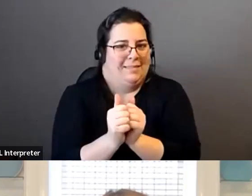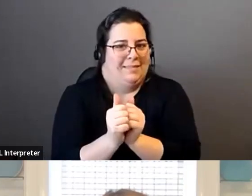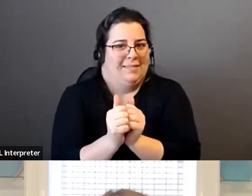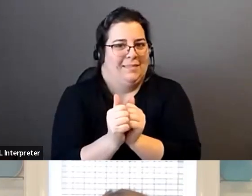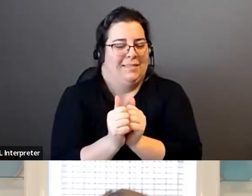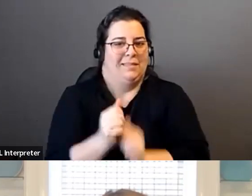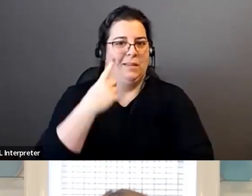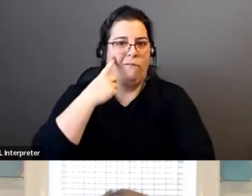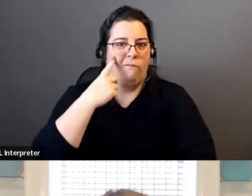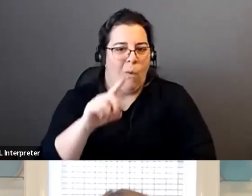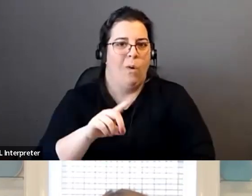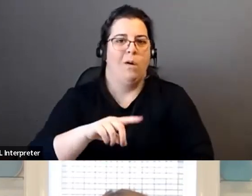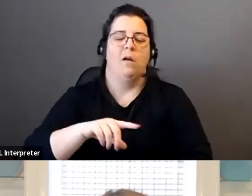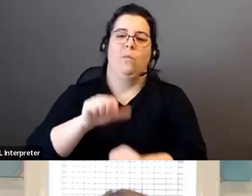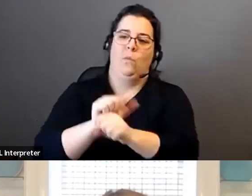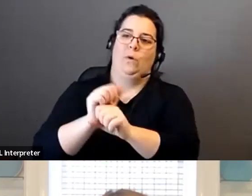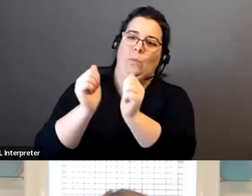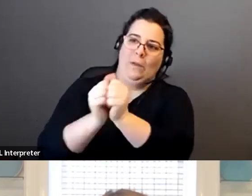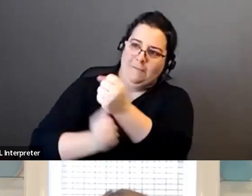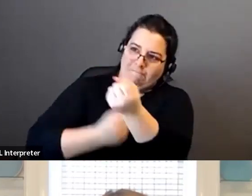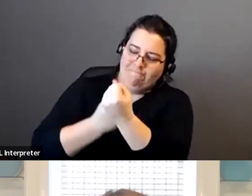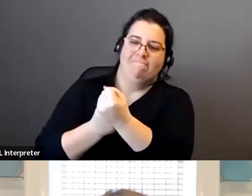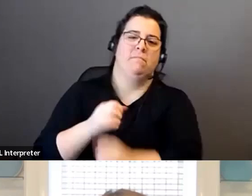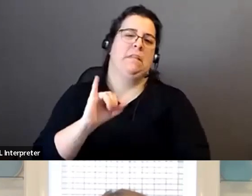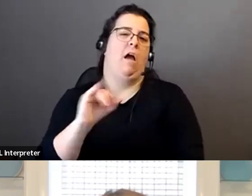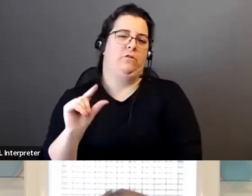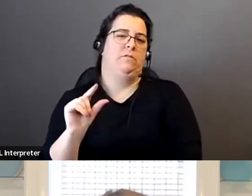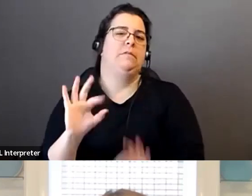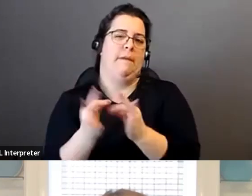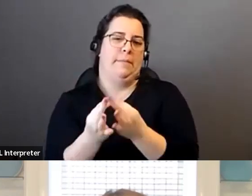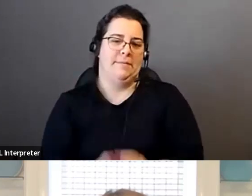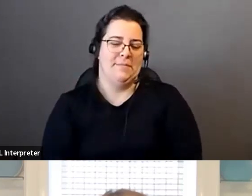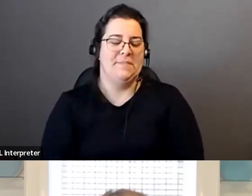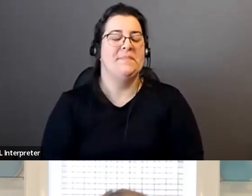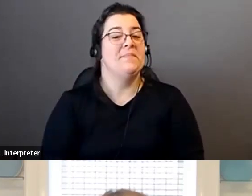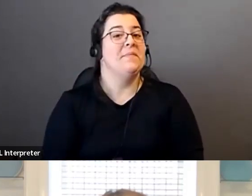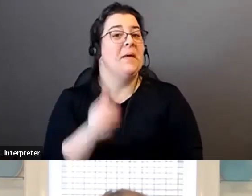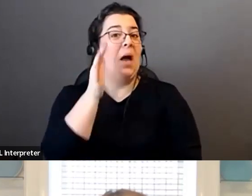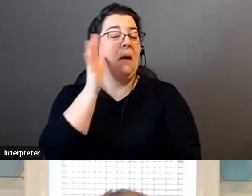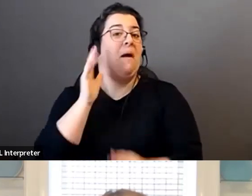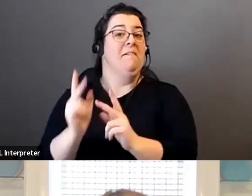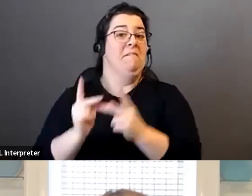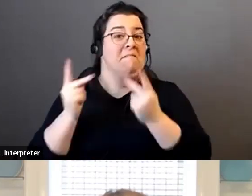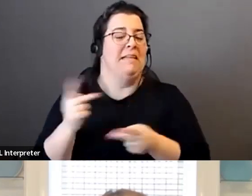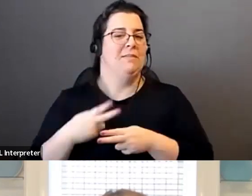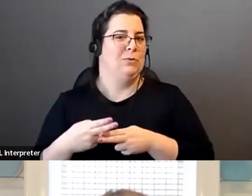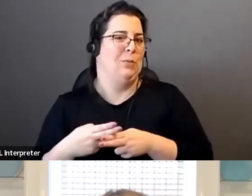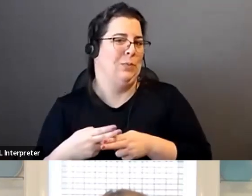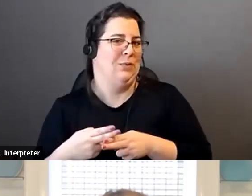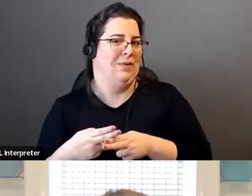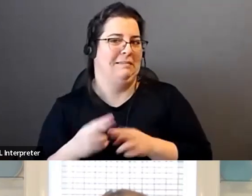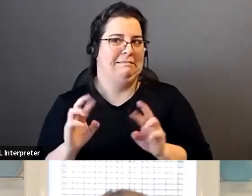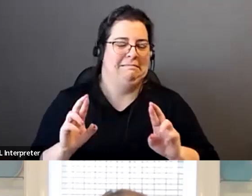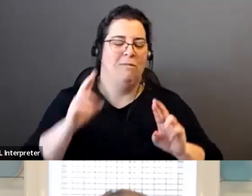the IG family. And yes, I will get out there soon. And hopefully we can have a get together. And I'd